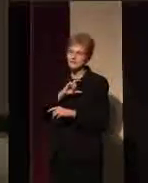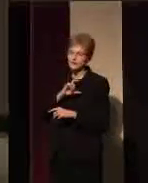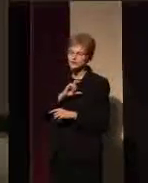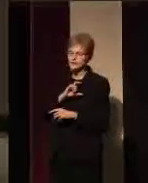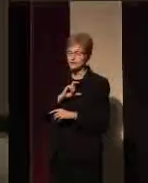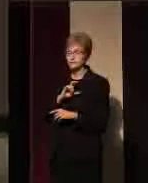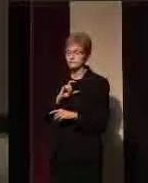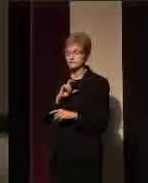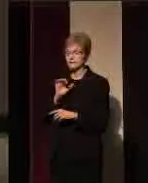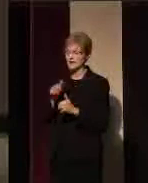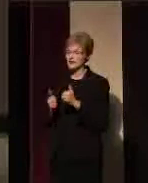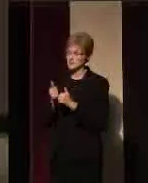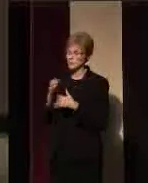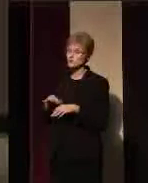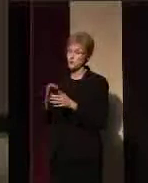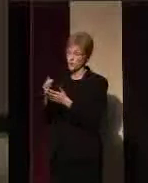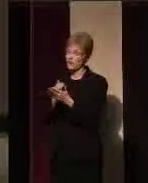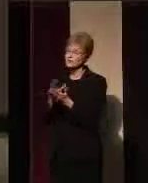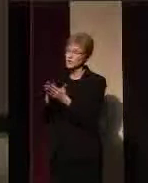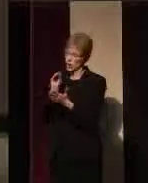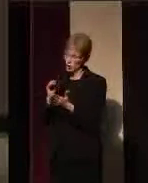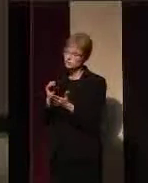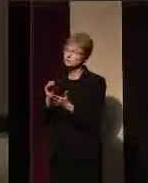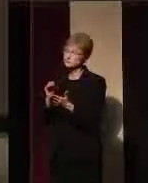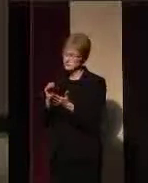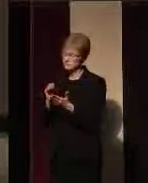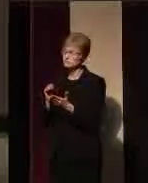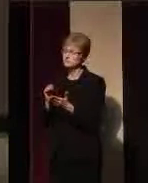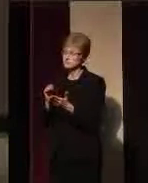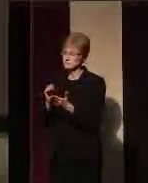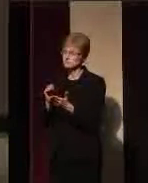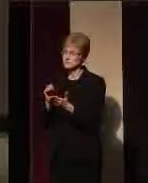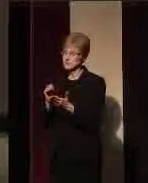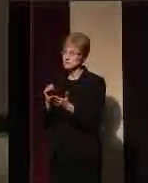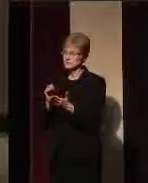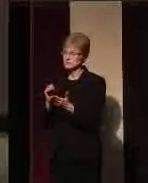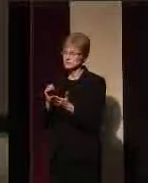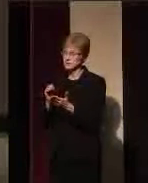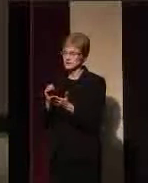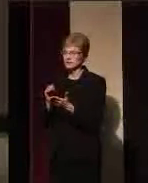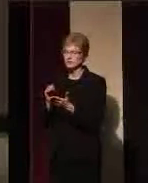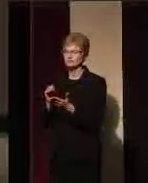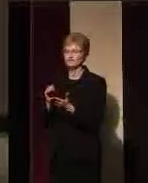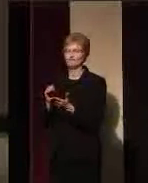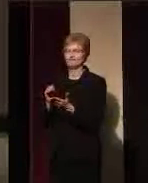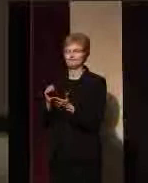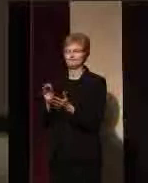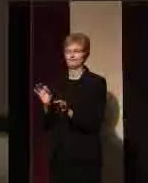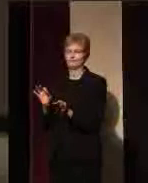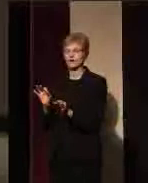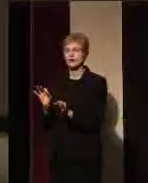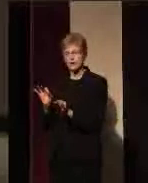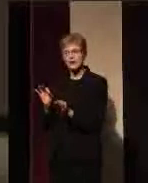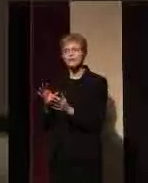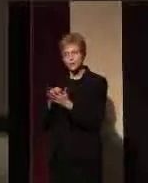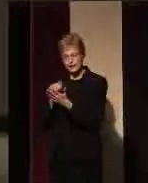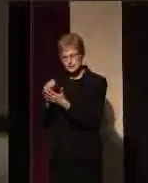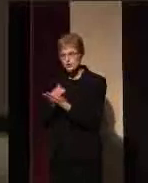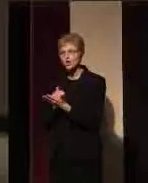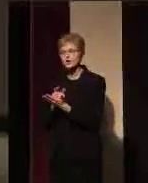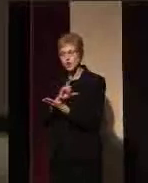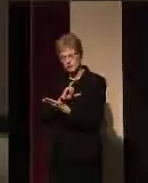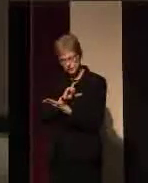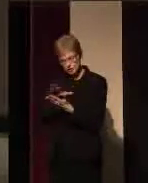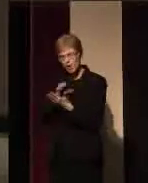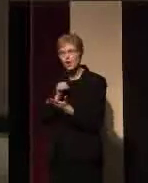Those were probably the most important lessons learned. And I know you can scoff at that, but those were lessons learned by law